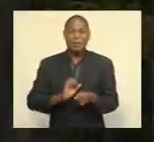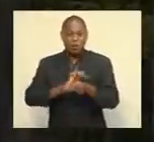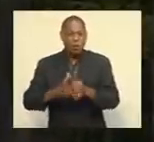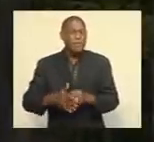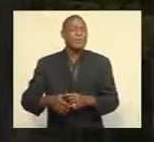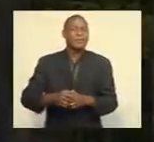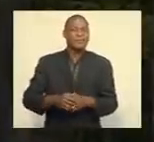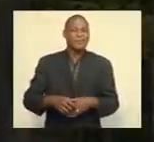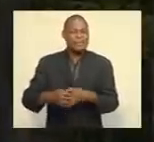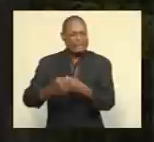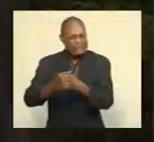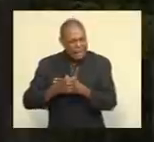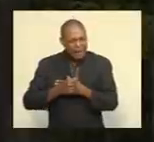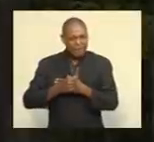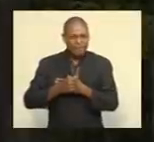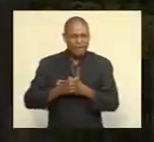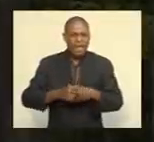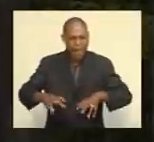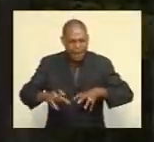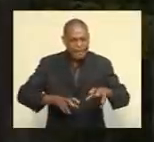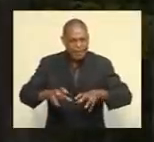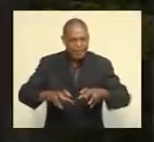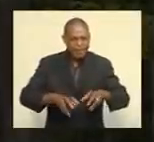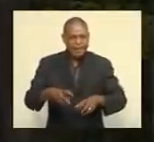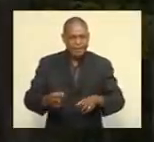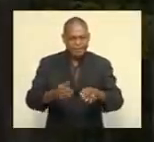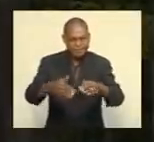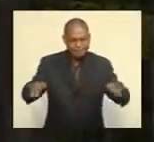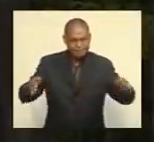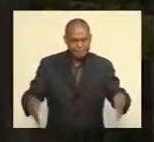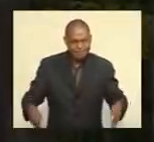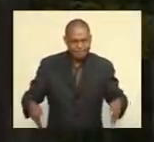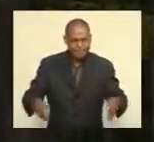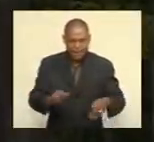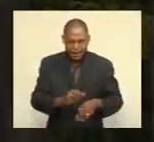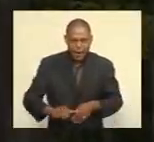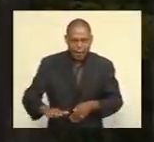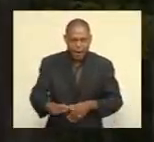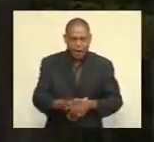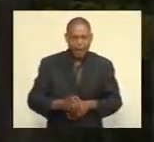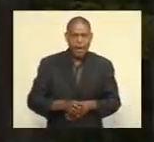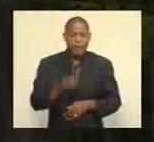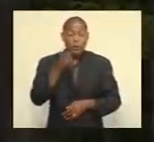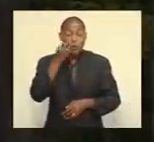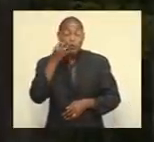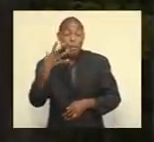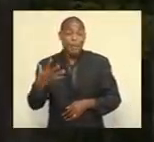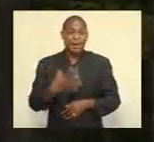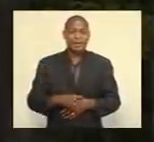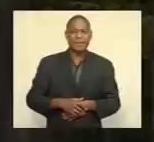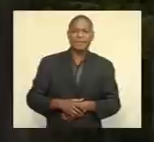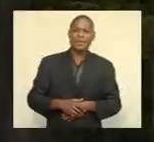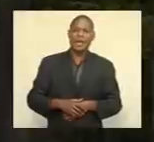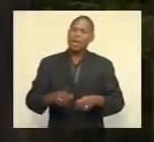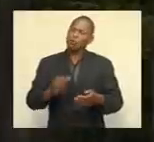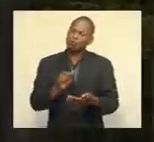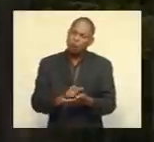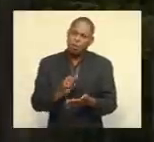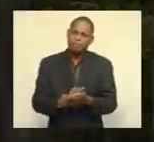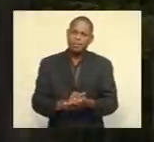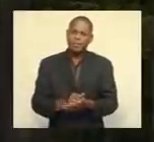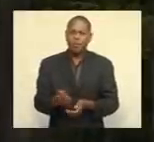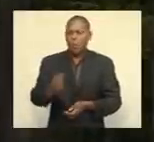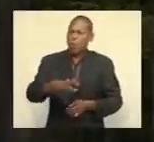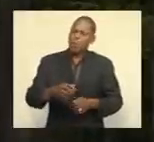activities will be allowed within the containment area. Also, supermarkets and shops in Nandi and Lautoka have already opened,